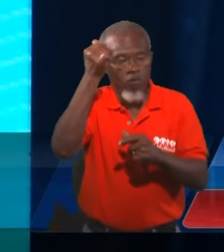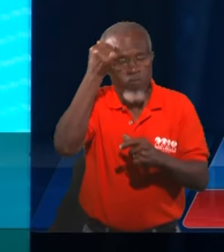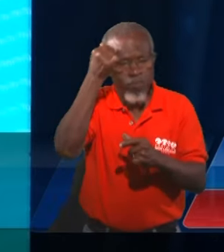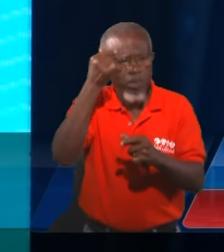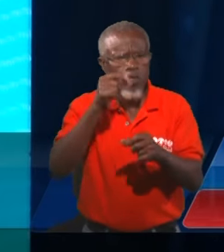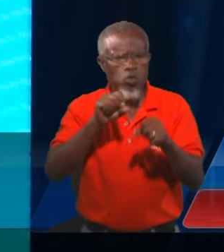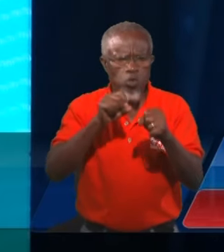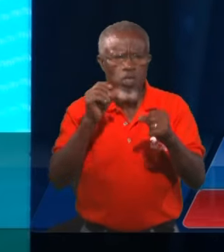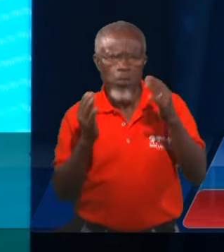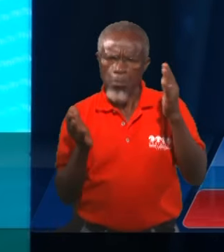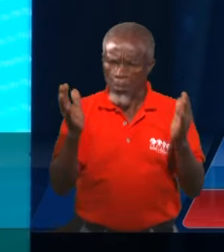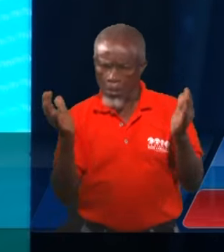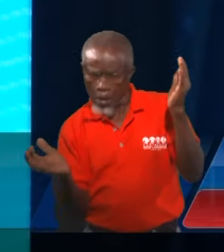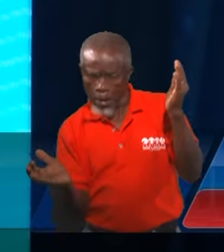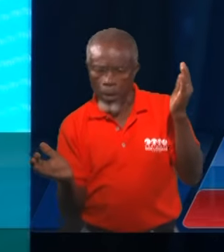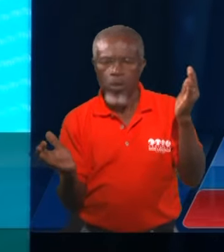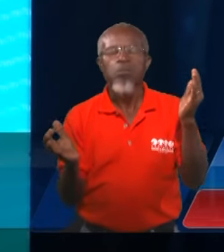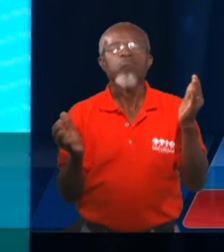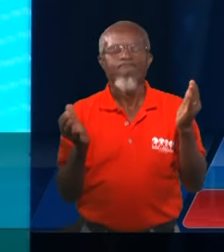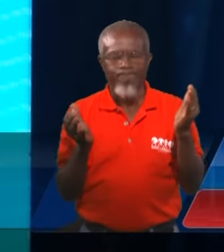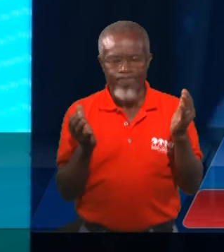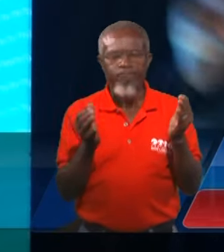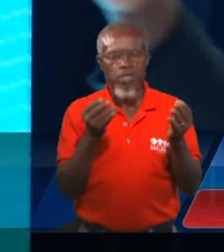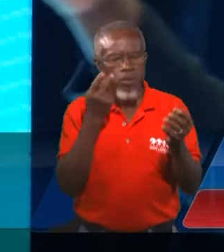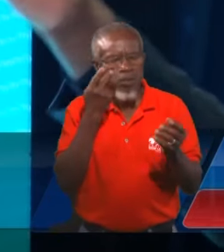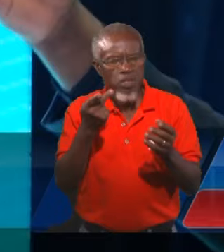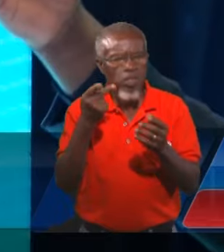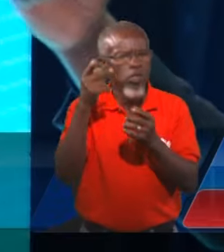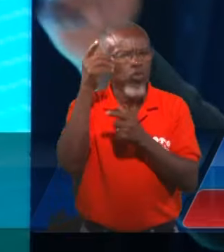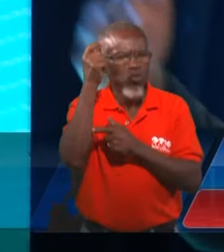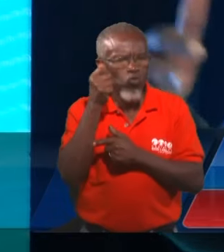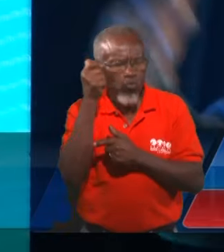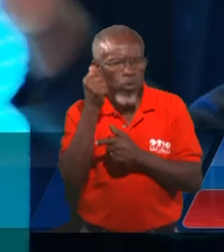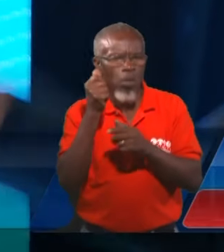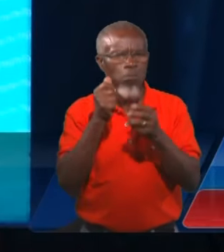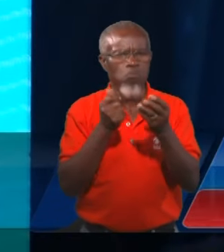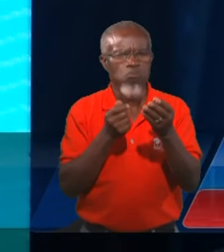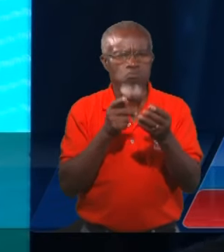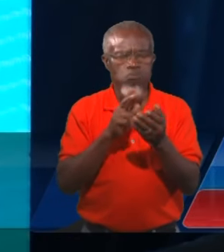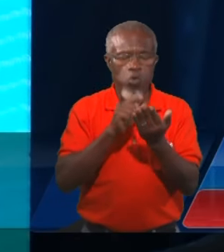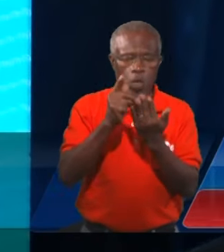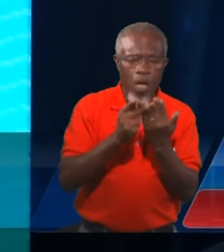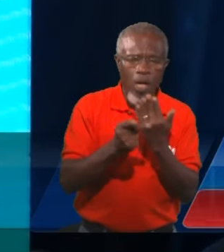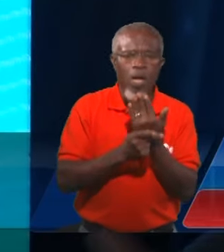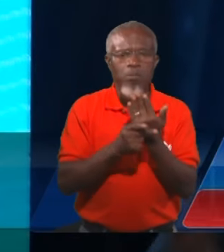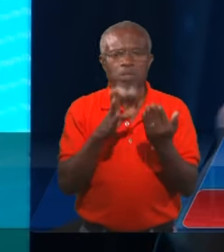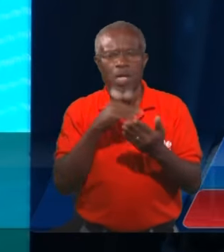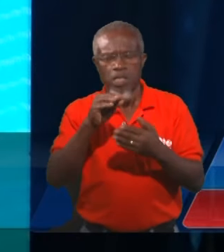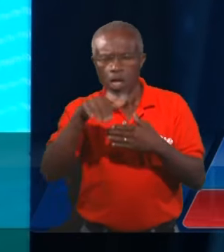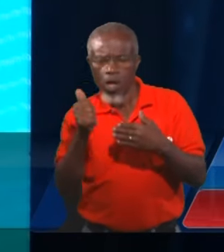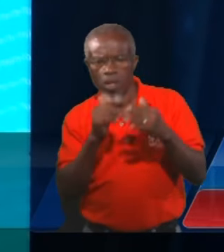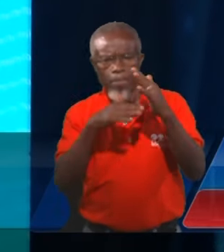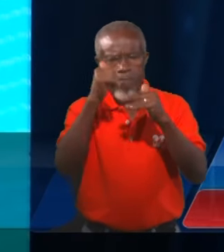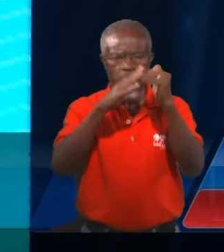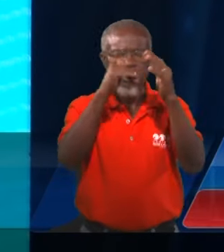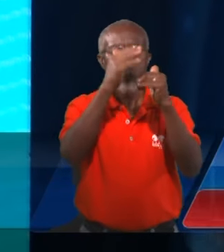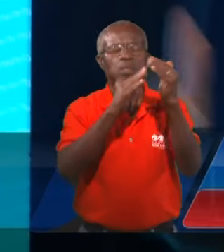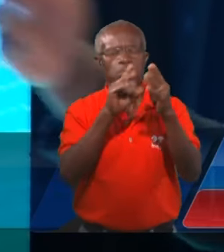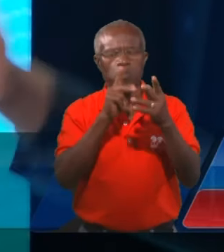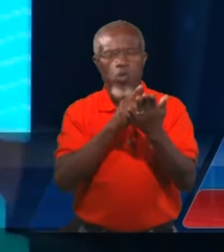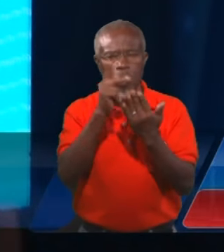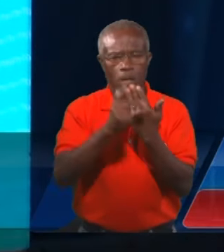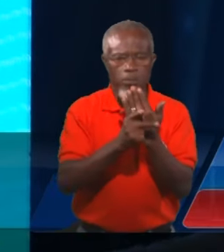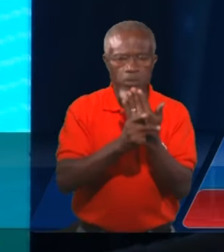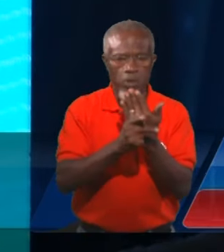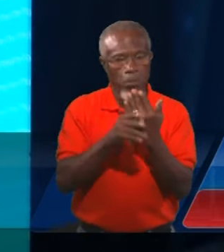is lopsided on the social programs versus the other capital development programs, or whether it's lopsided